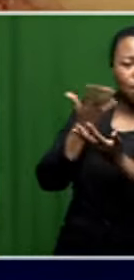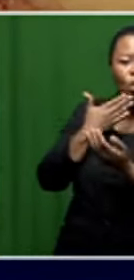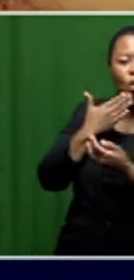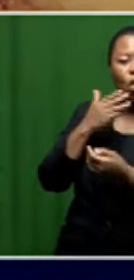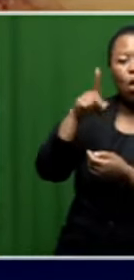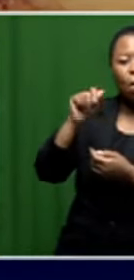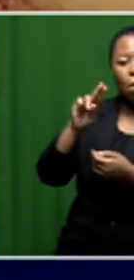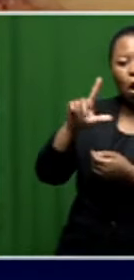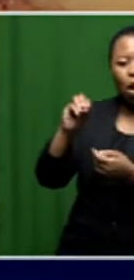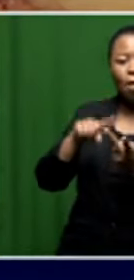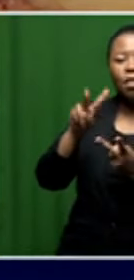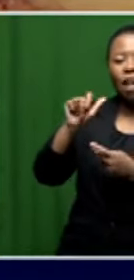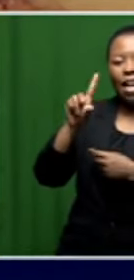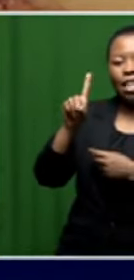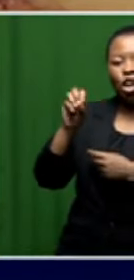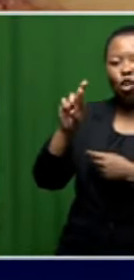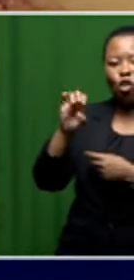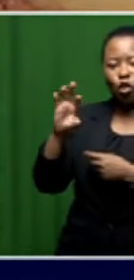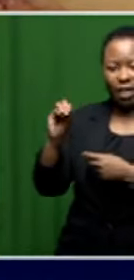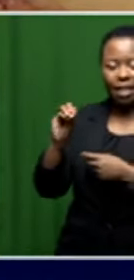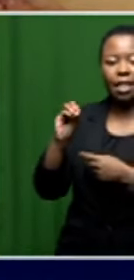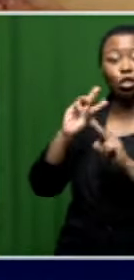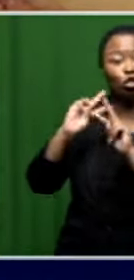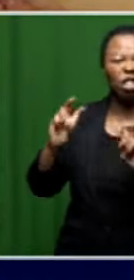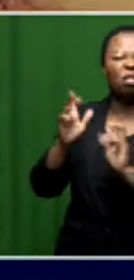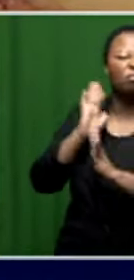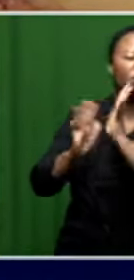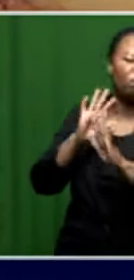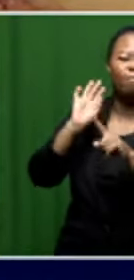D. Valdoleiros and this about this research and findings. All right. Let's